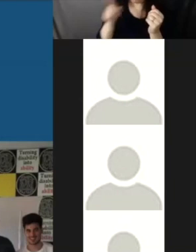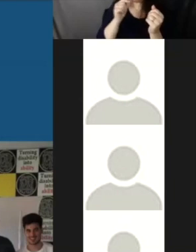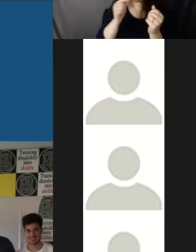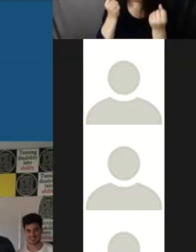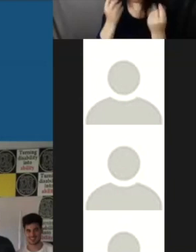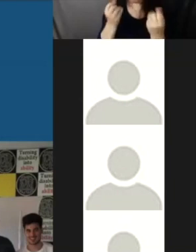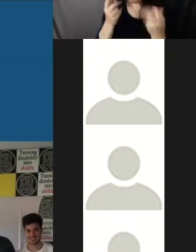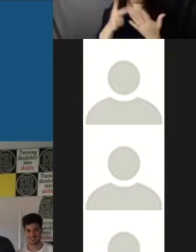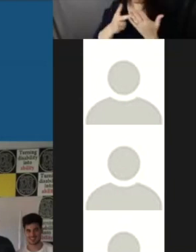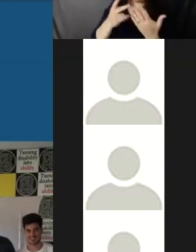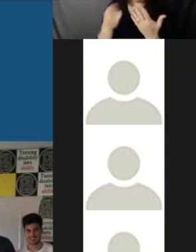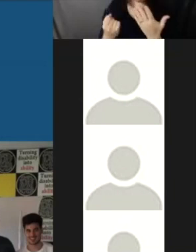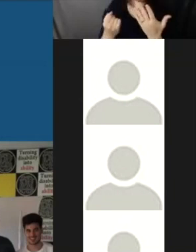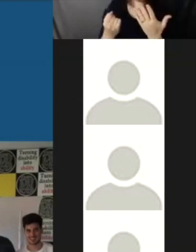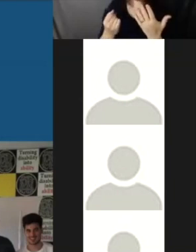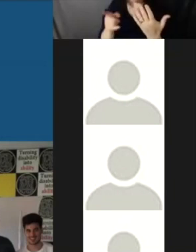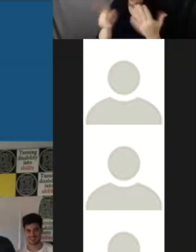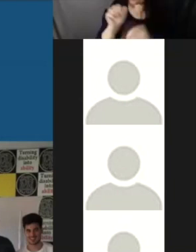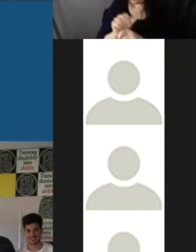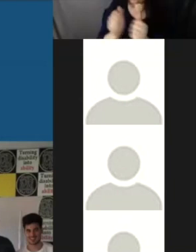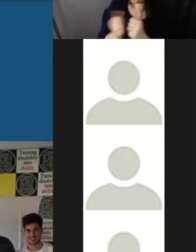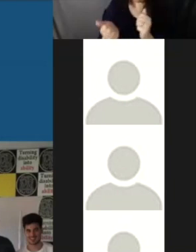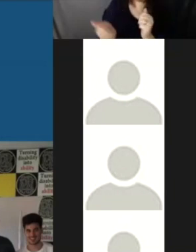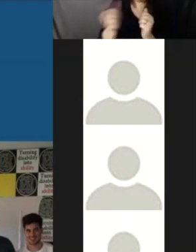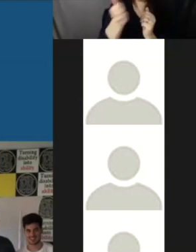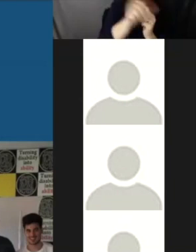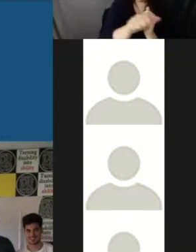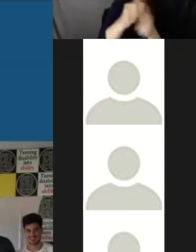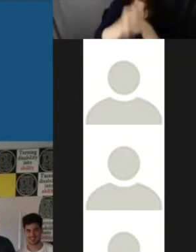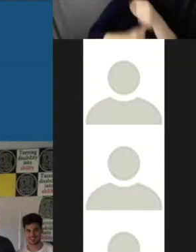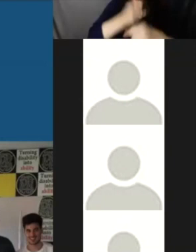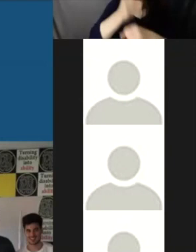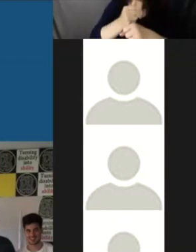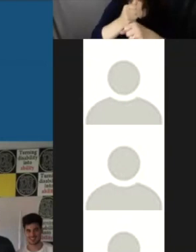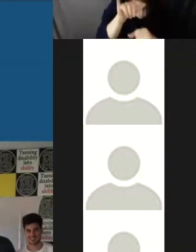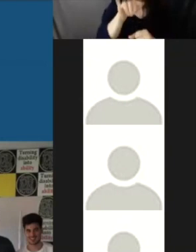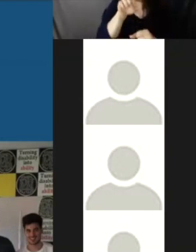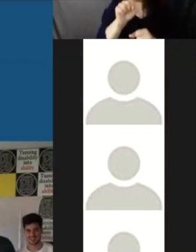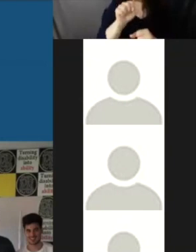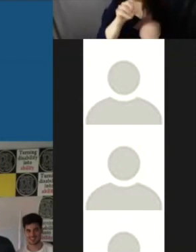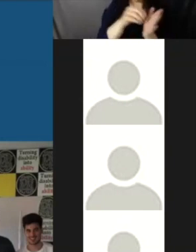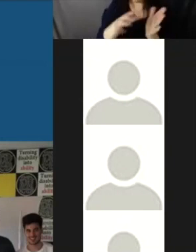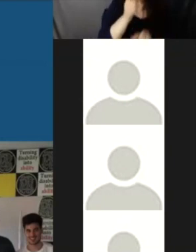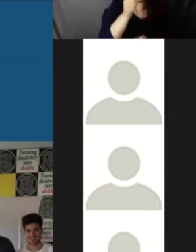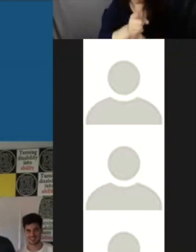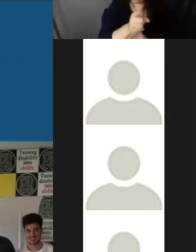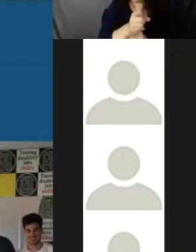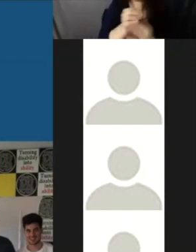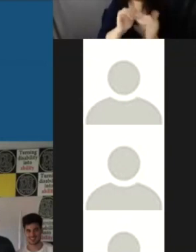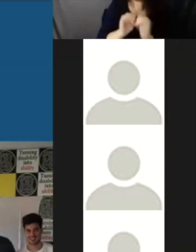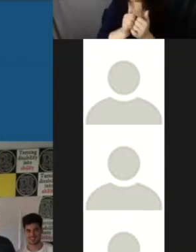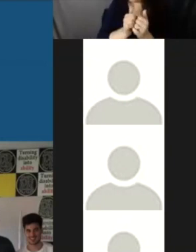with other Yes Alumni and other community members on your projects. Can you share a little bit about how you